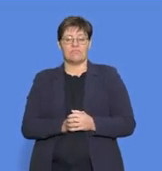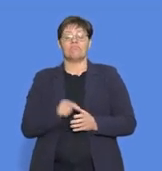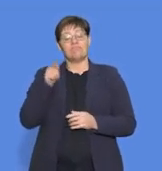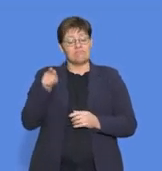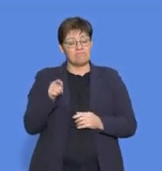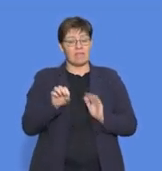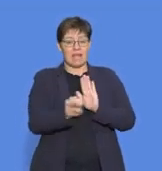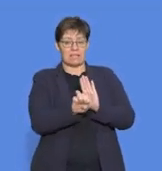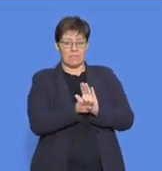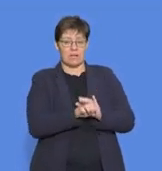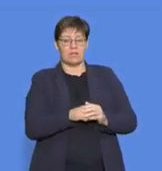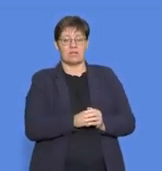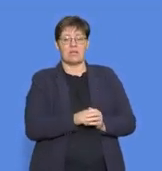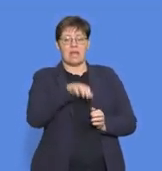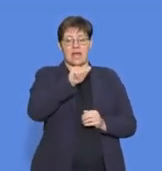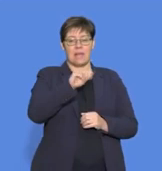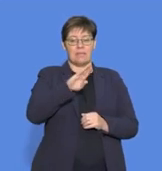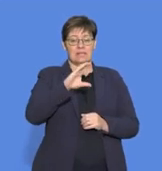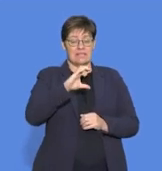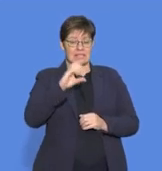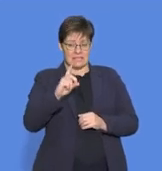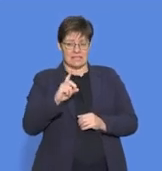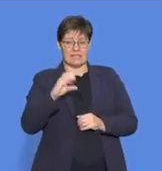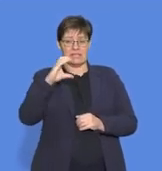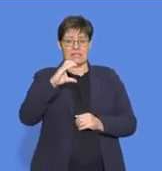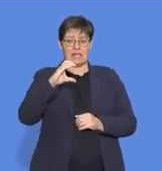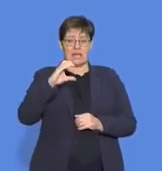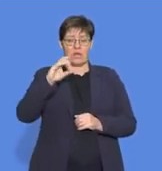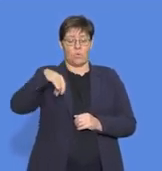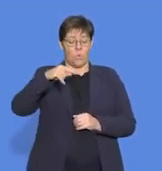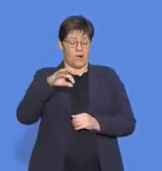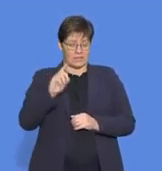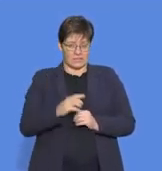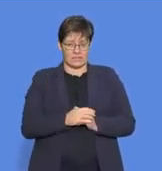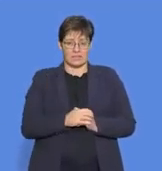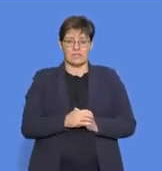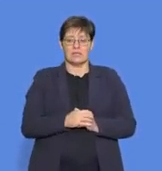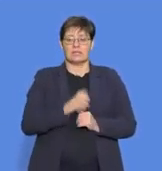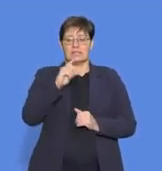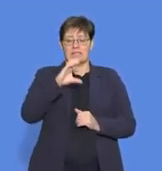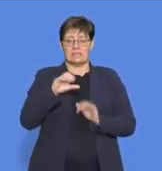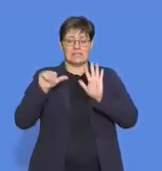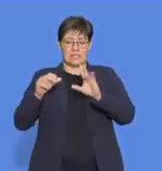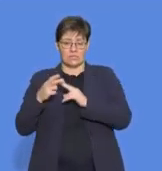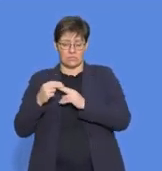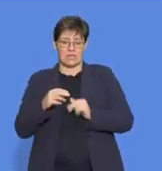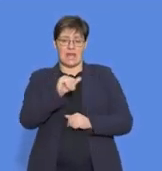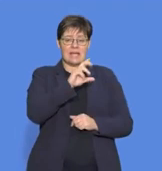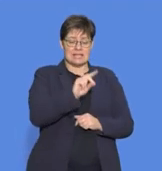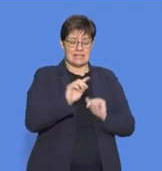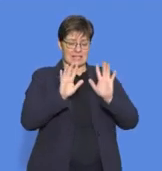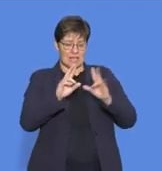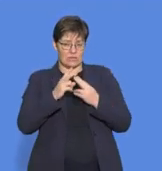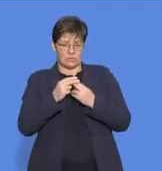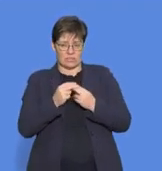Okay, in this example, they've given us ABCD is a cyclic quad, and DC is 6 units, AD is 10 units, and D equals to 100